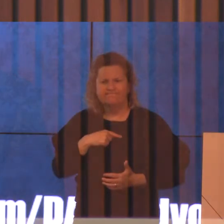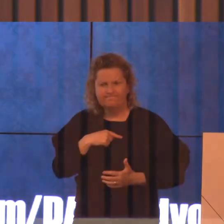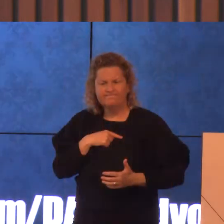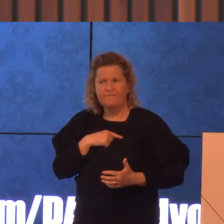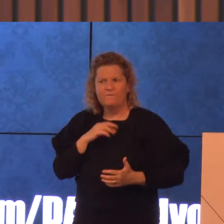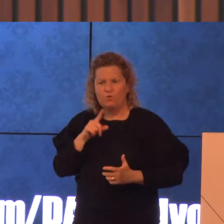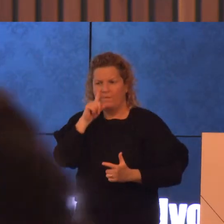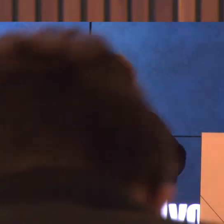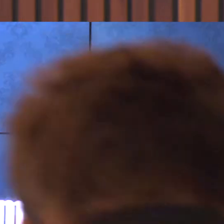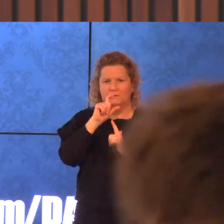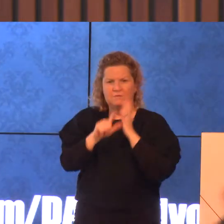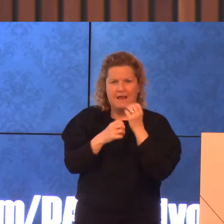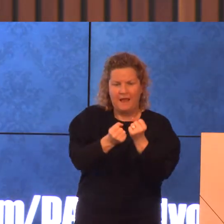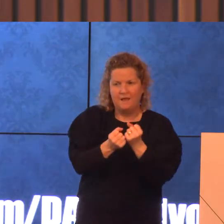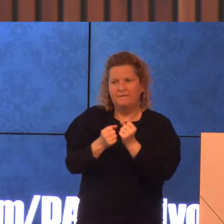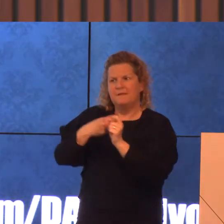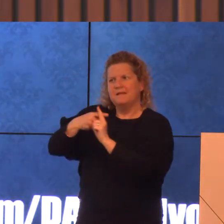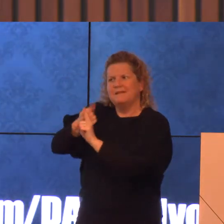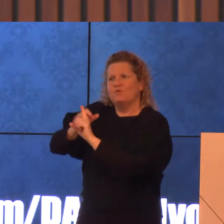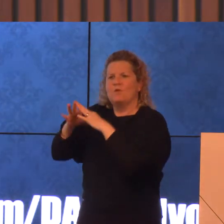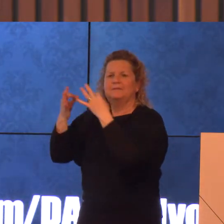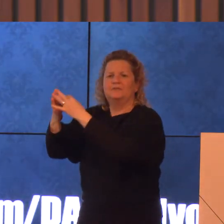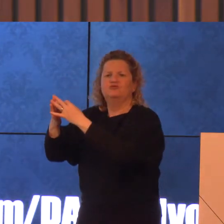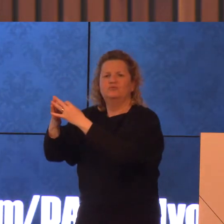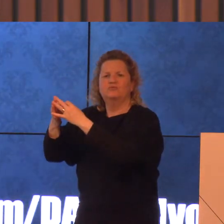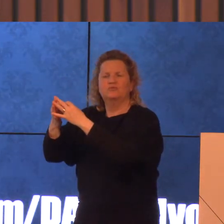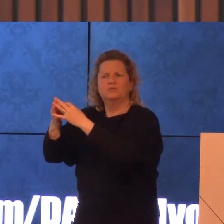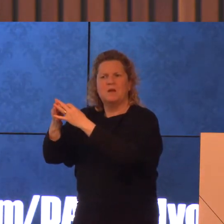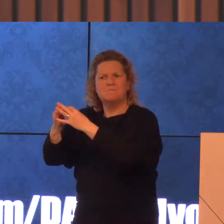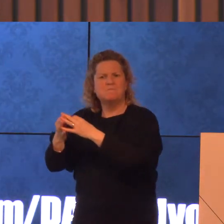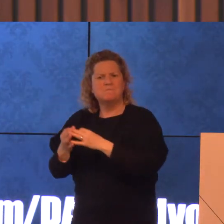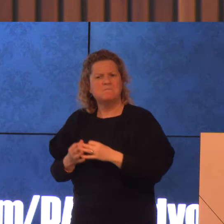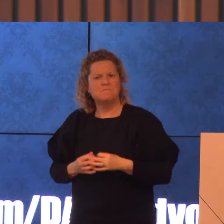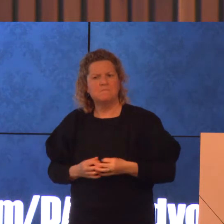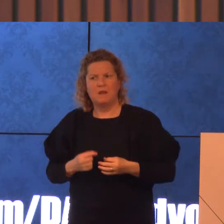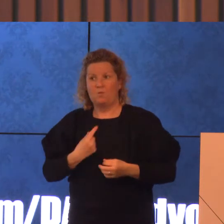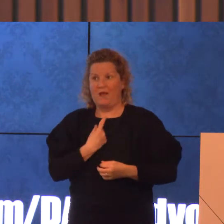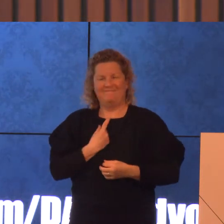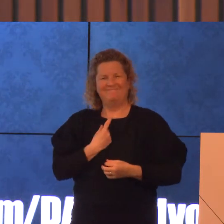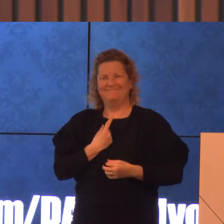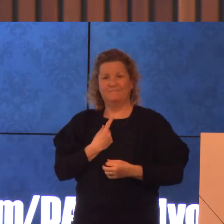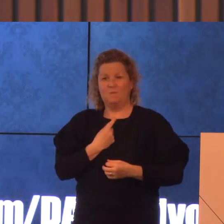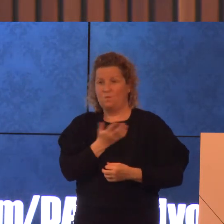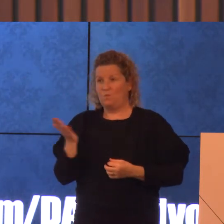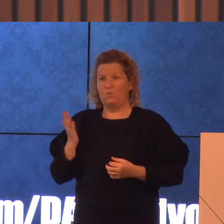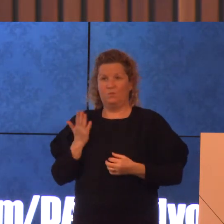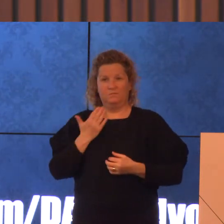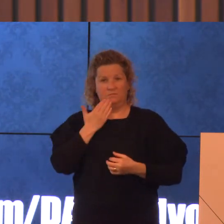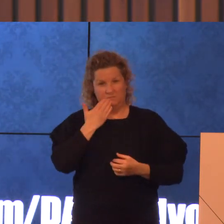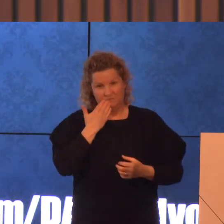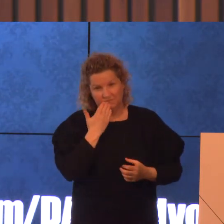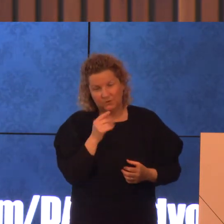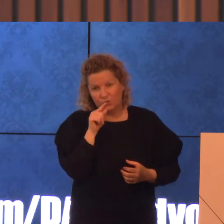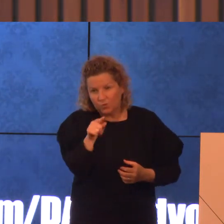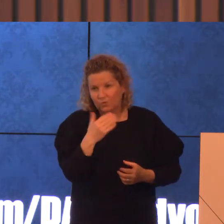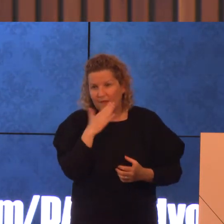advocacy organisations. And so I think I'm not alone, certainly, in saying that we thank you and your government